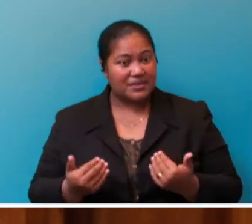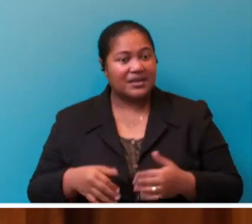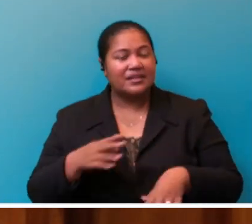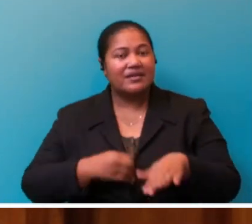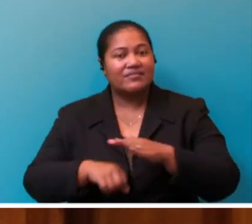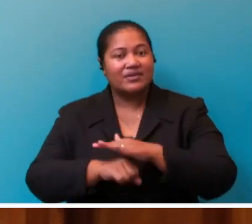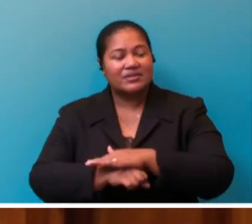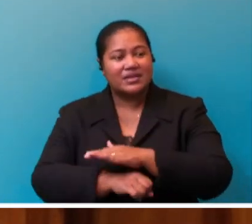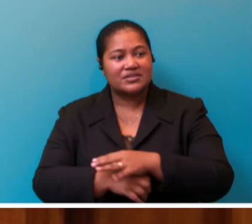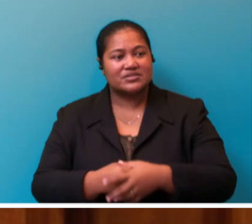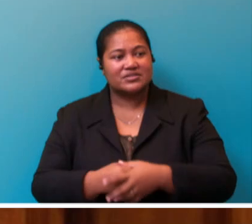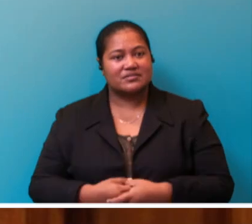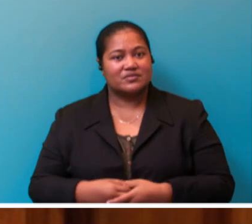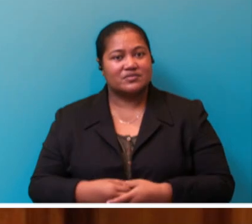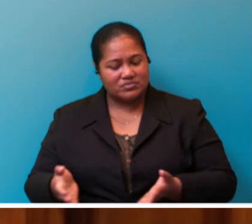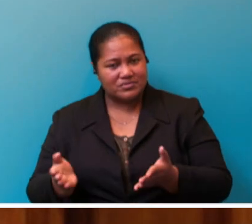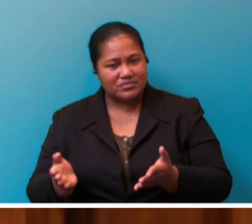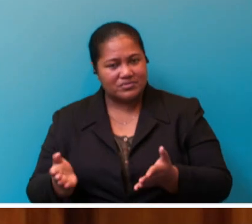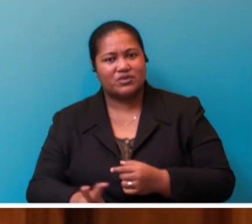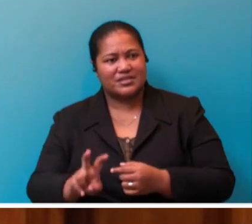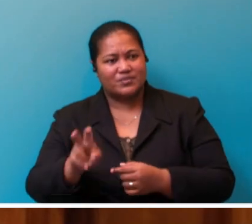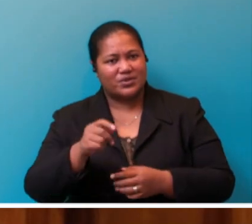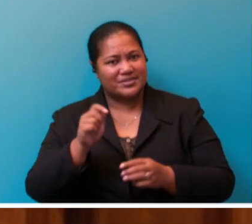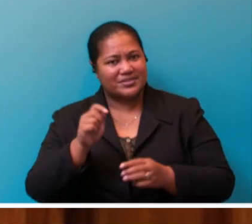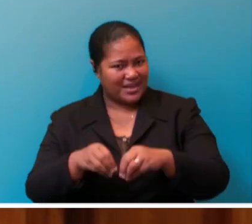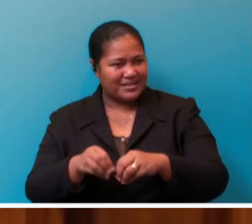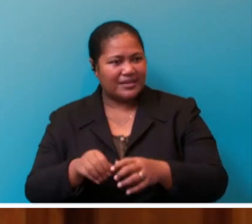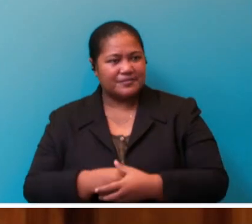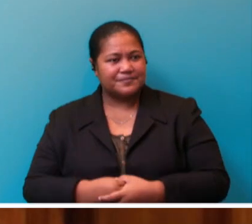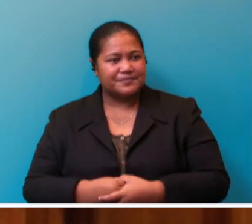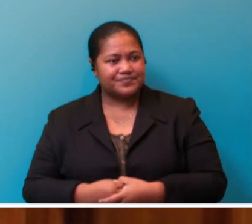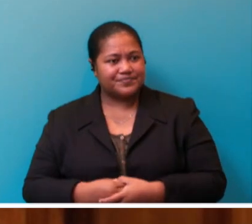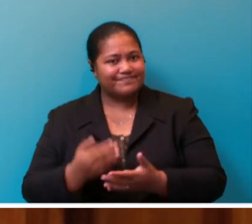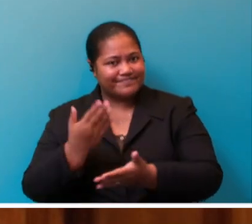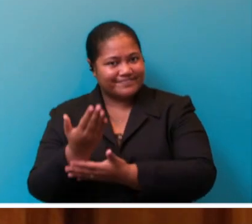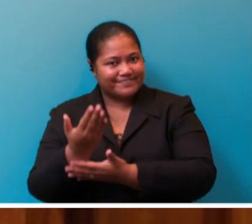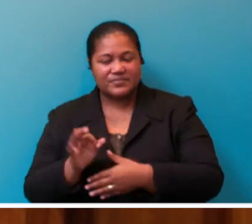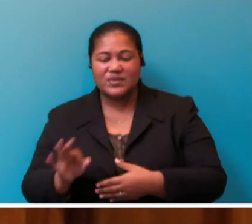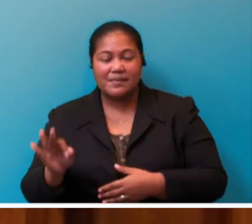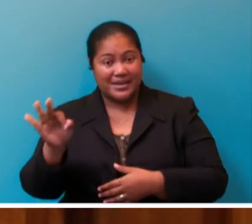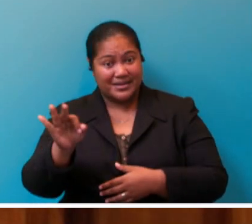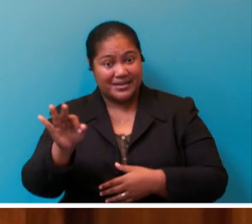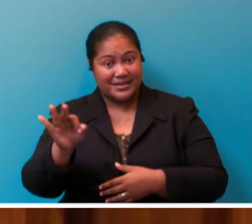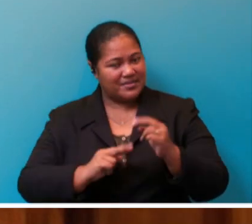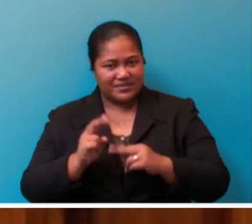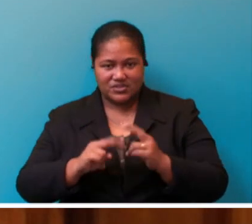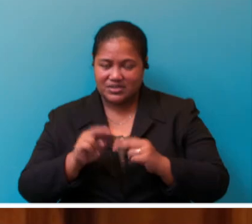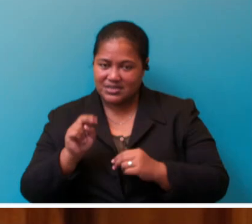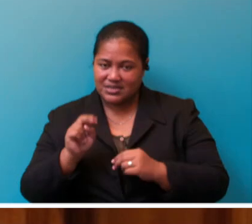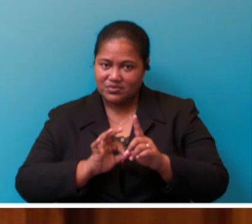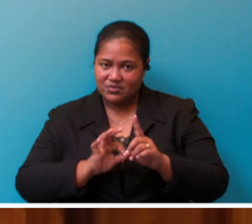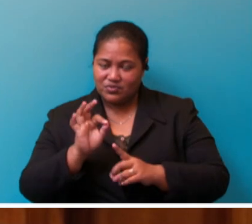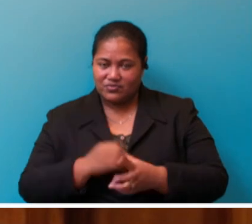thriving cruise tourism sector begins with safe and reliable maritime infrastructure. As we know,